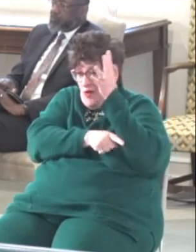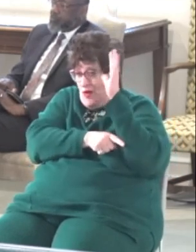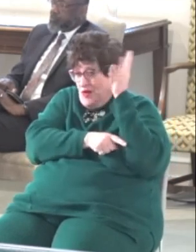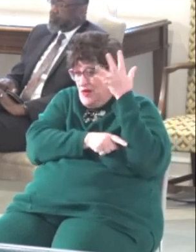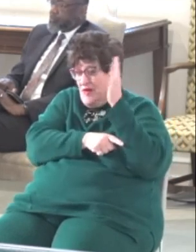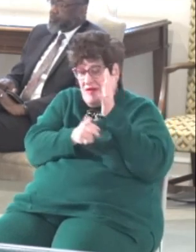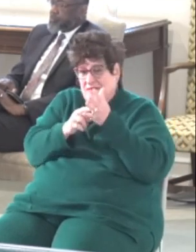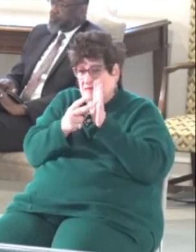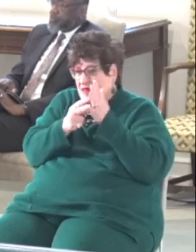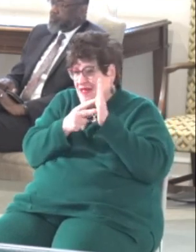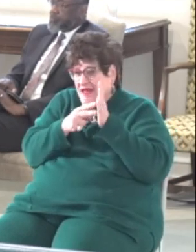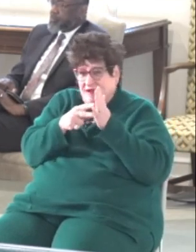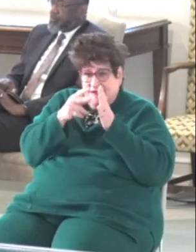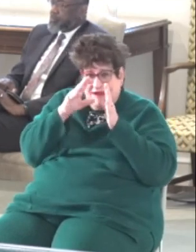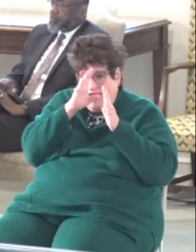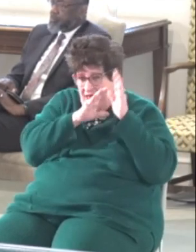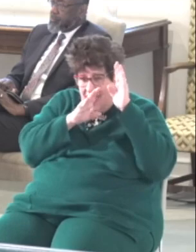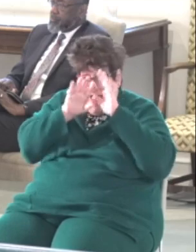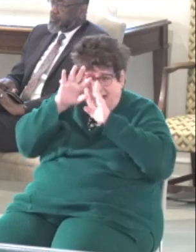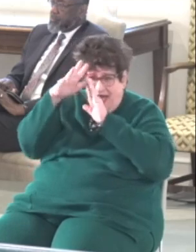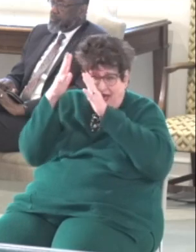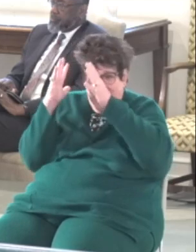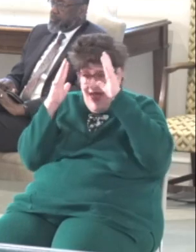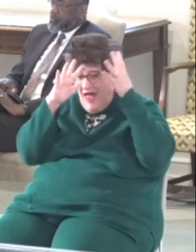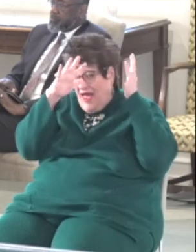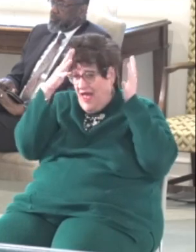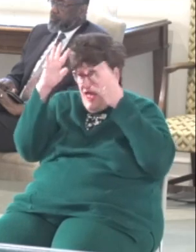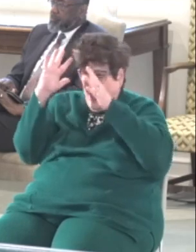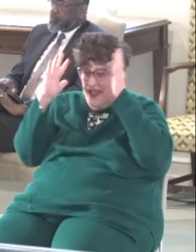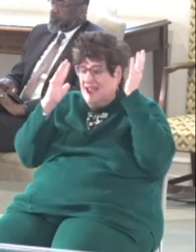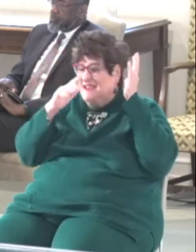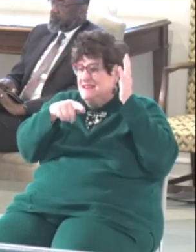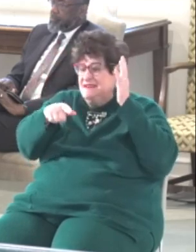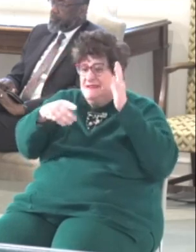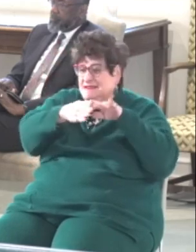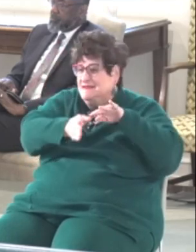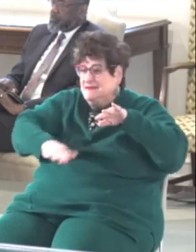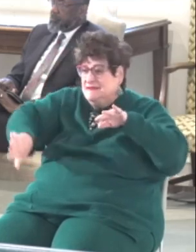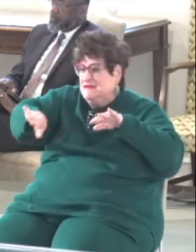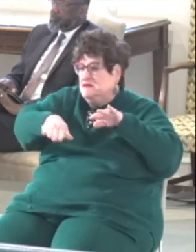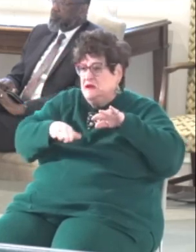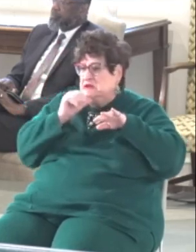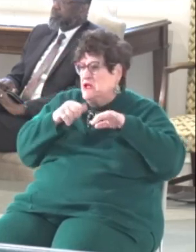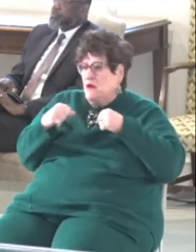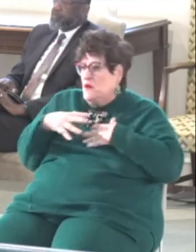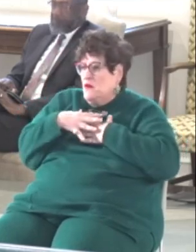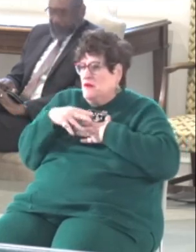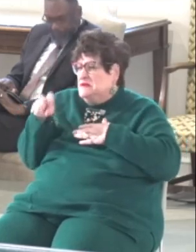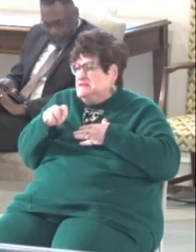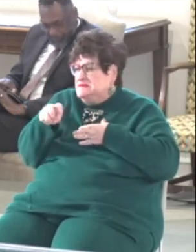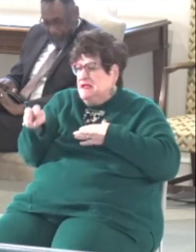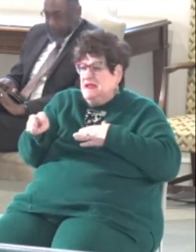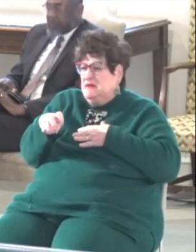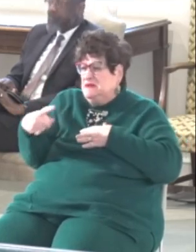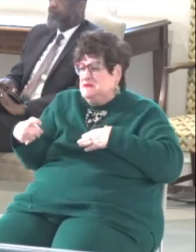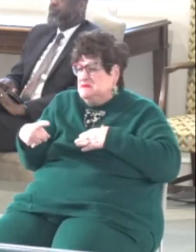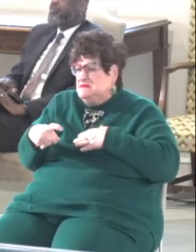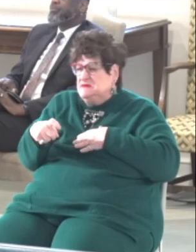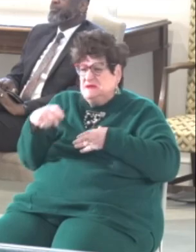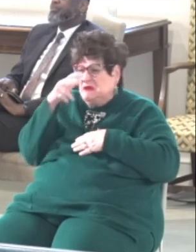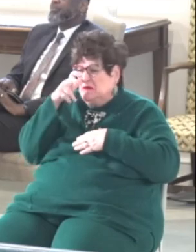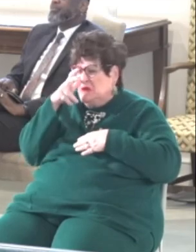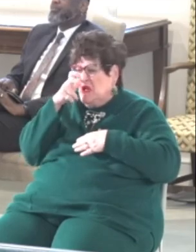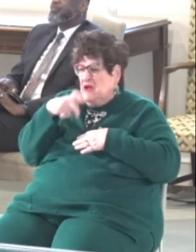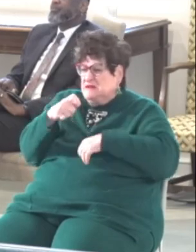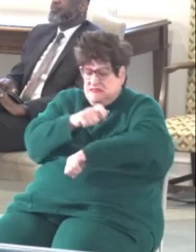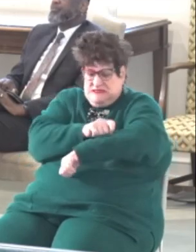I could explore the forest and the ravine behind our house with less fear of snakes and scorpions and